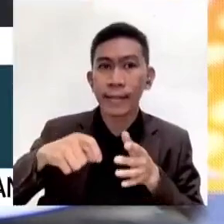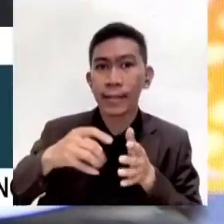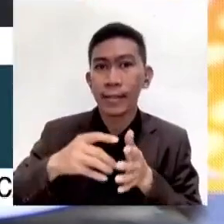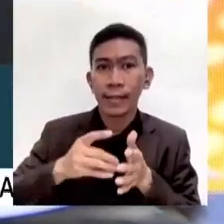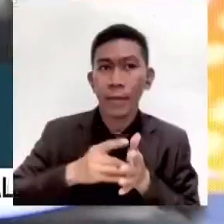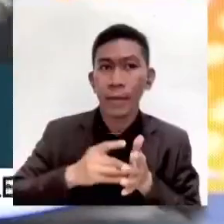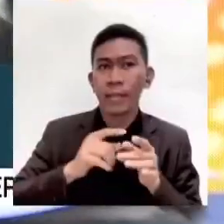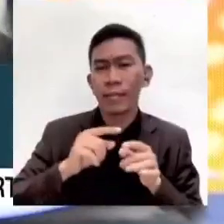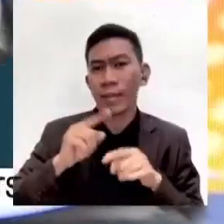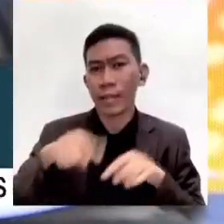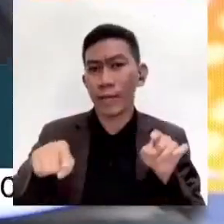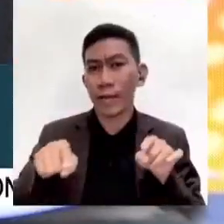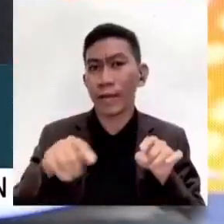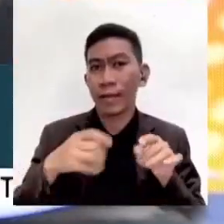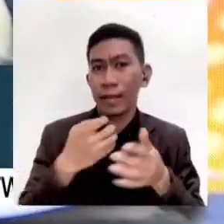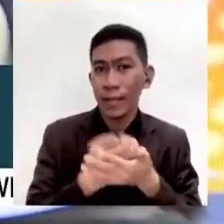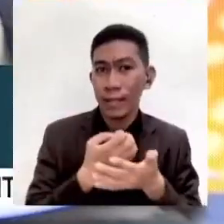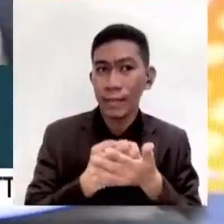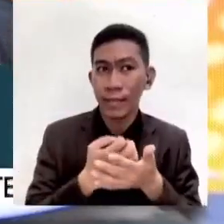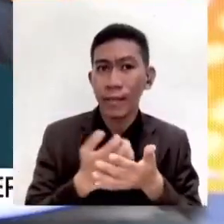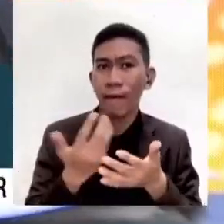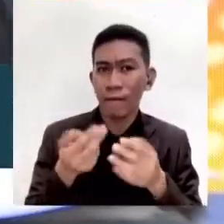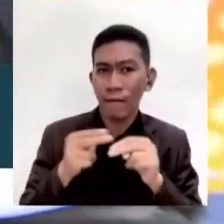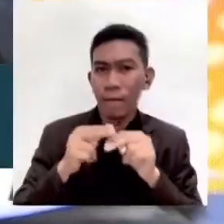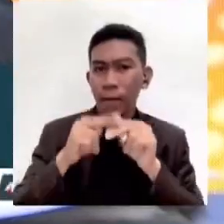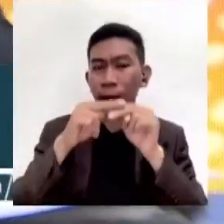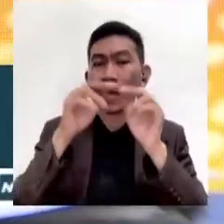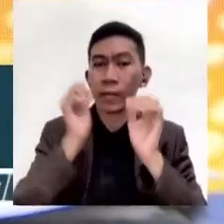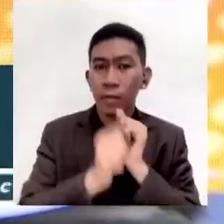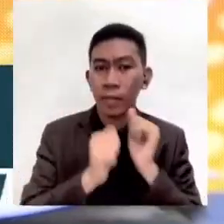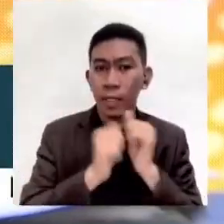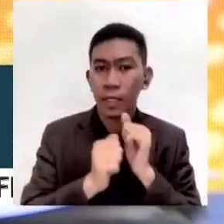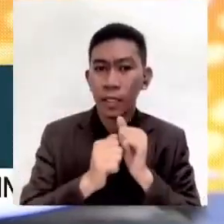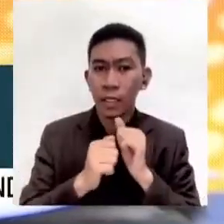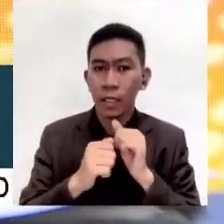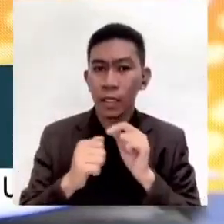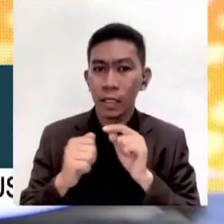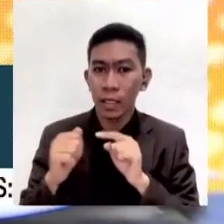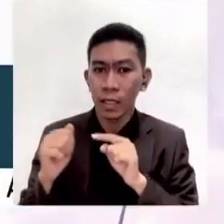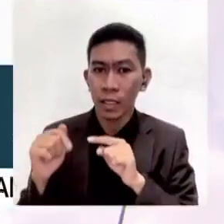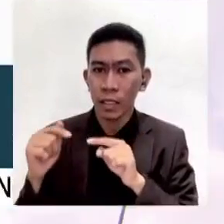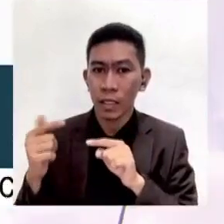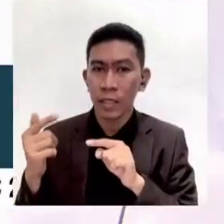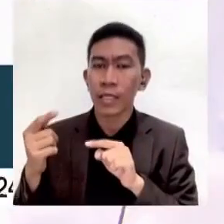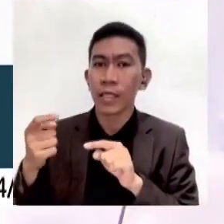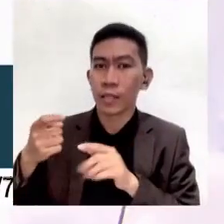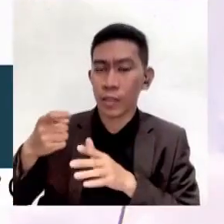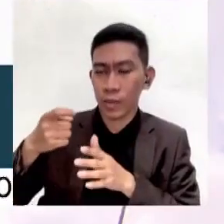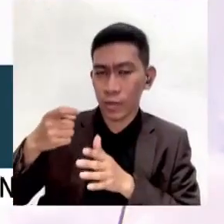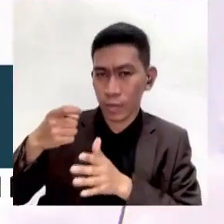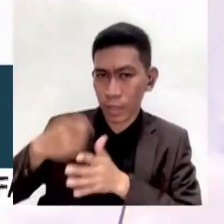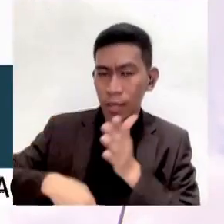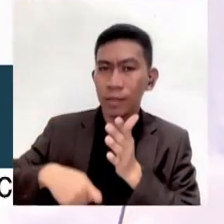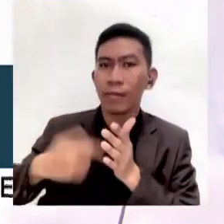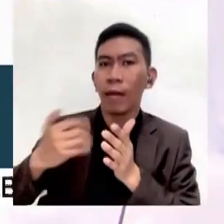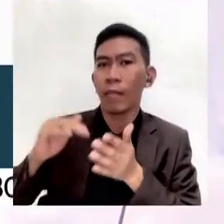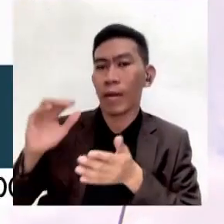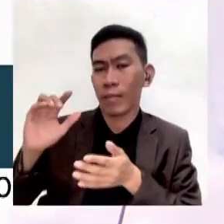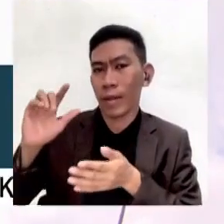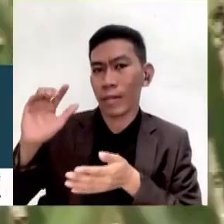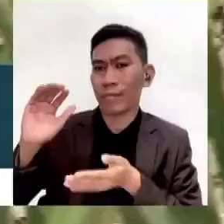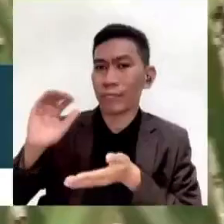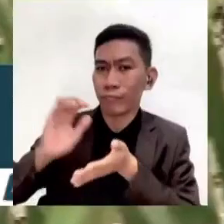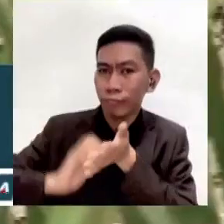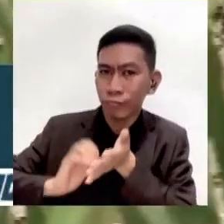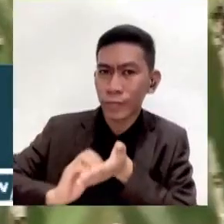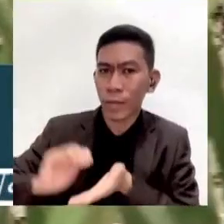also providing a downward influence on commodity prices. Moderate impacts of El Nino in the second